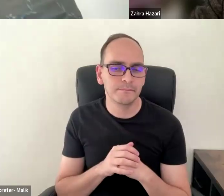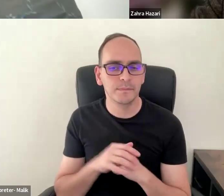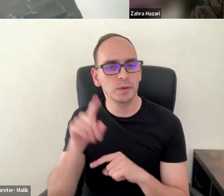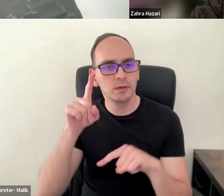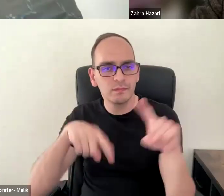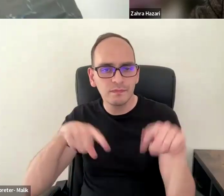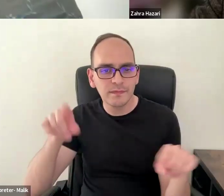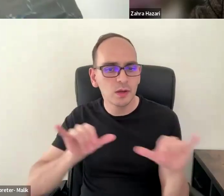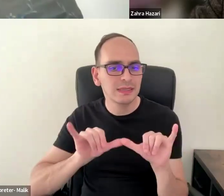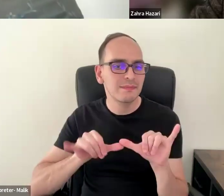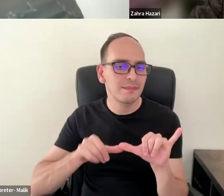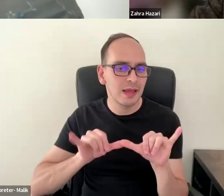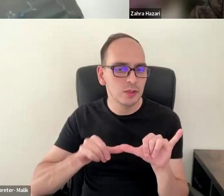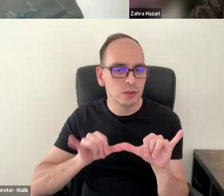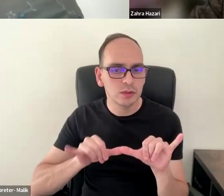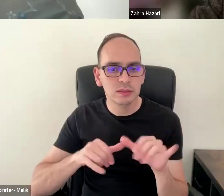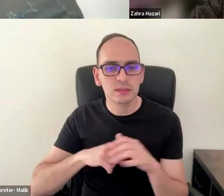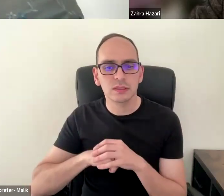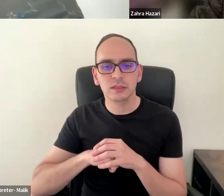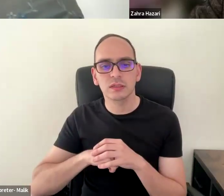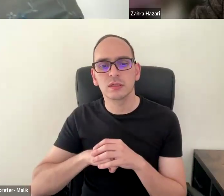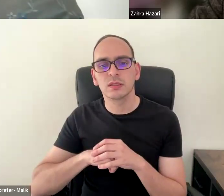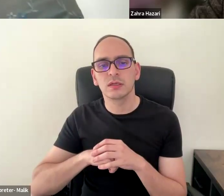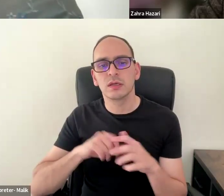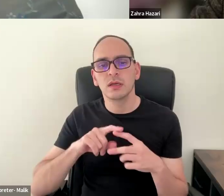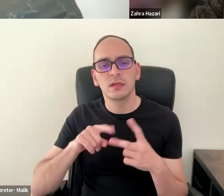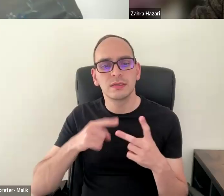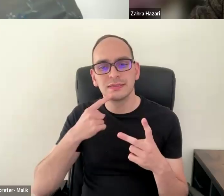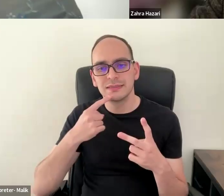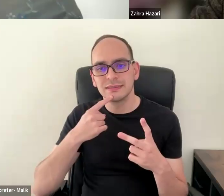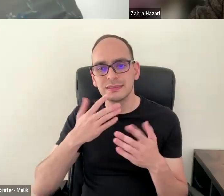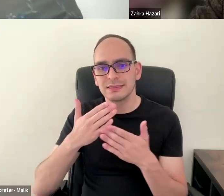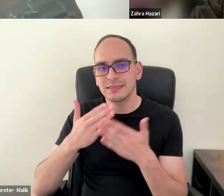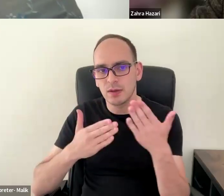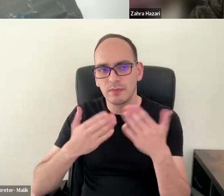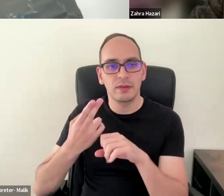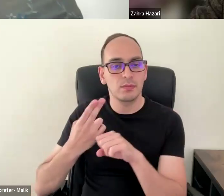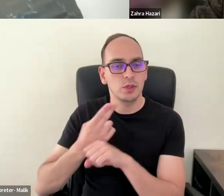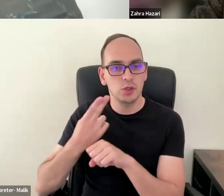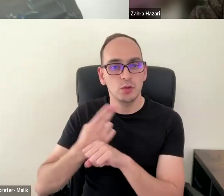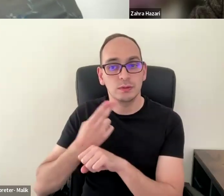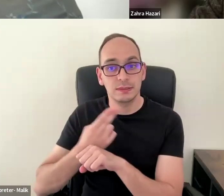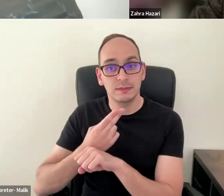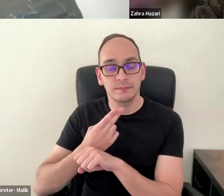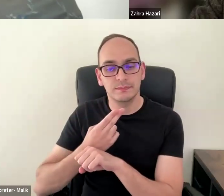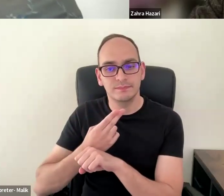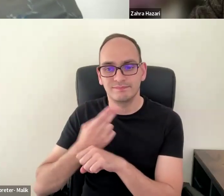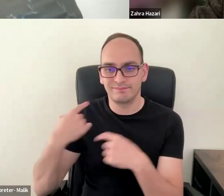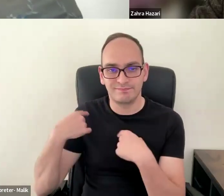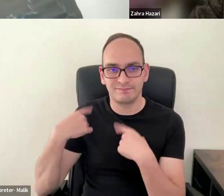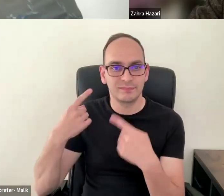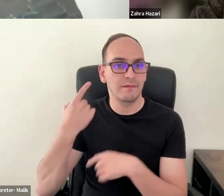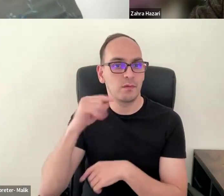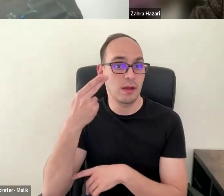various measures, and they're saying that some of these have been used, you know, for upper